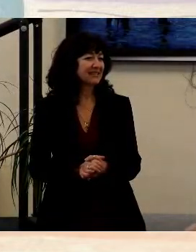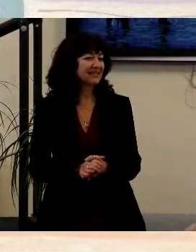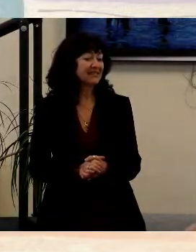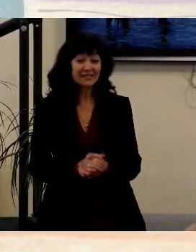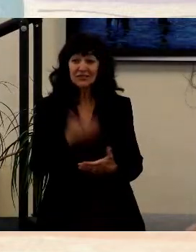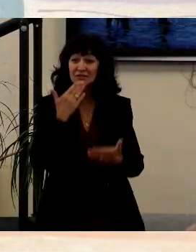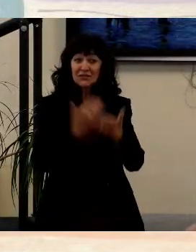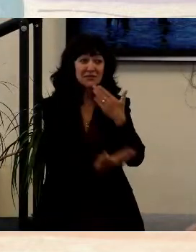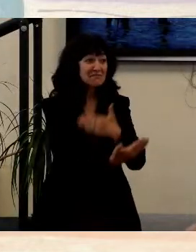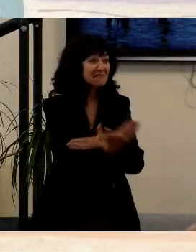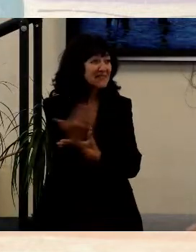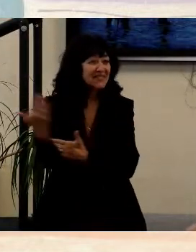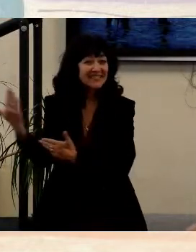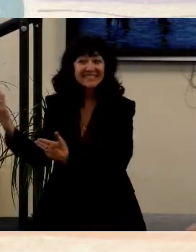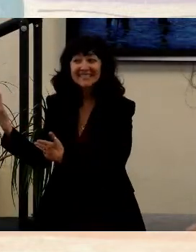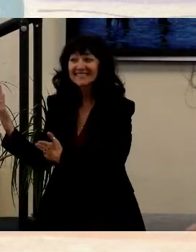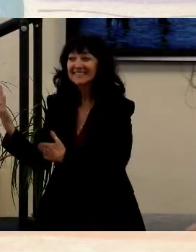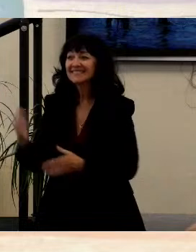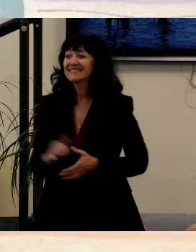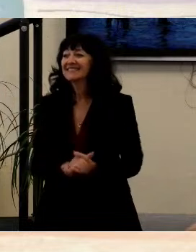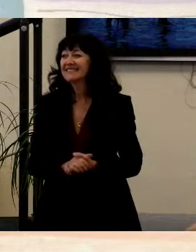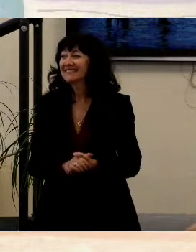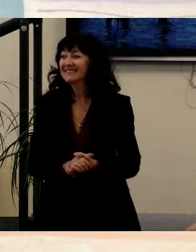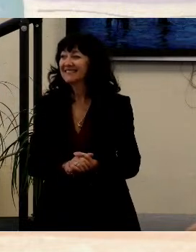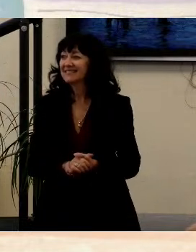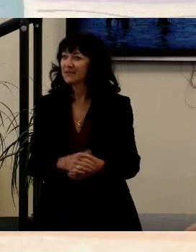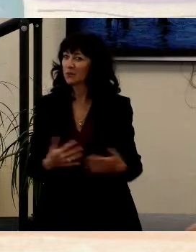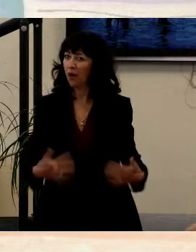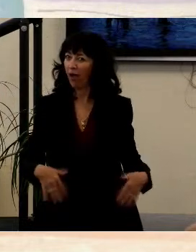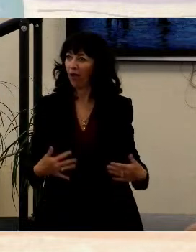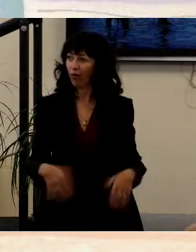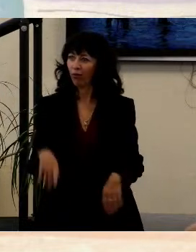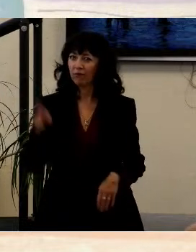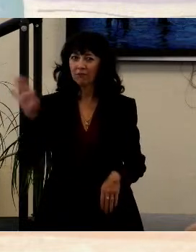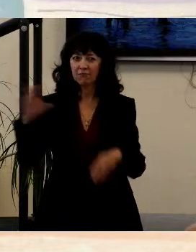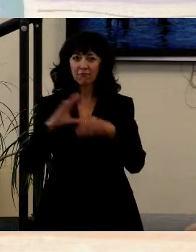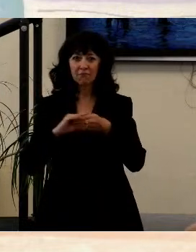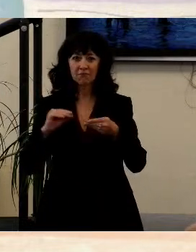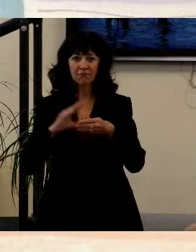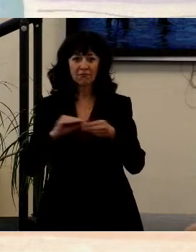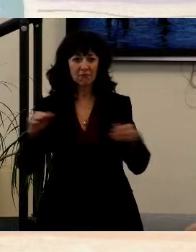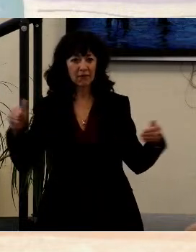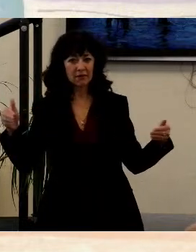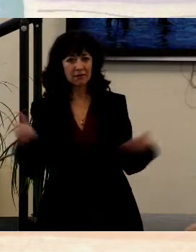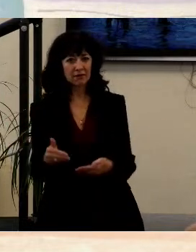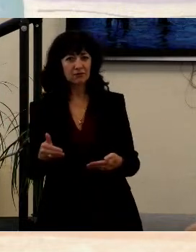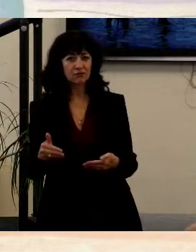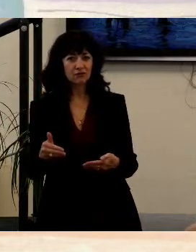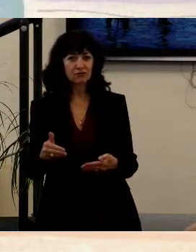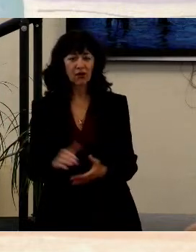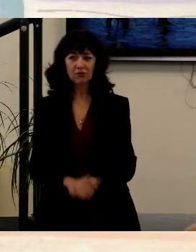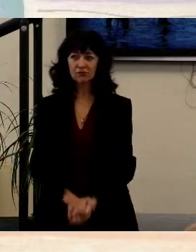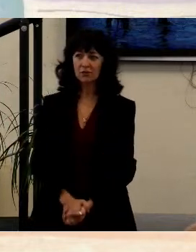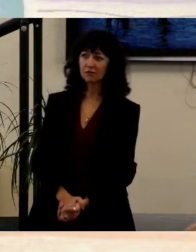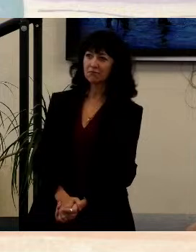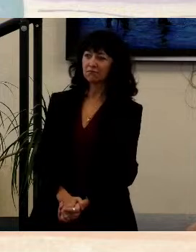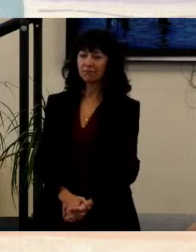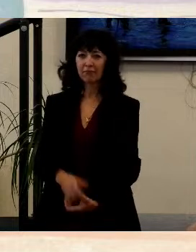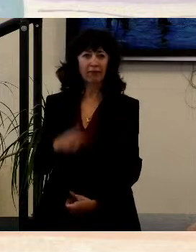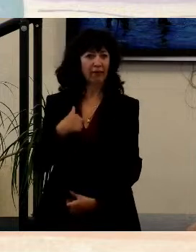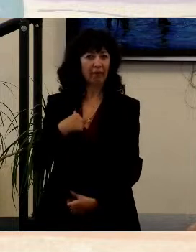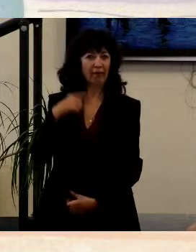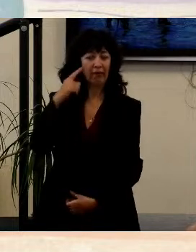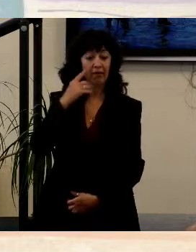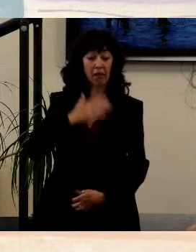Good morning. What an introduction. I think I should just say what he said and sit down.